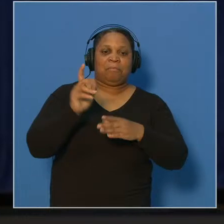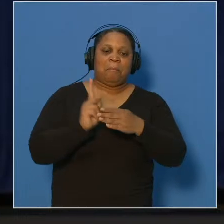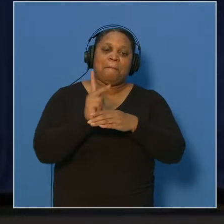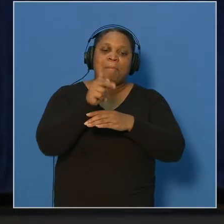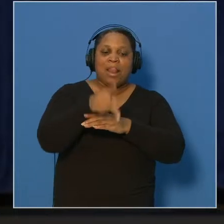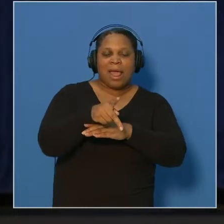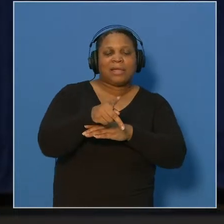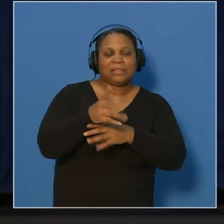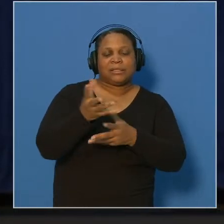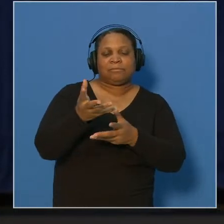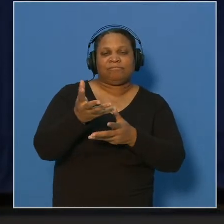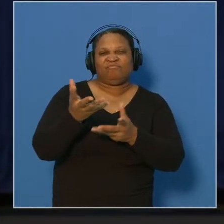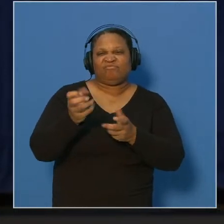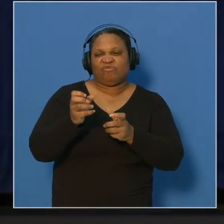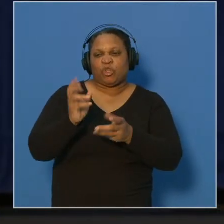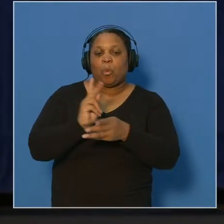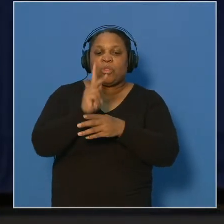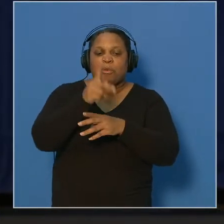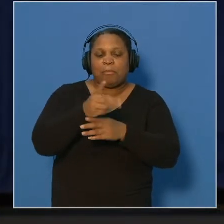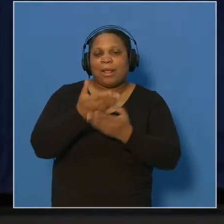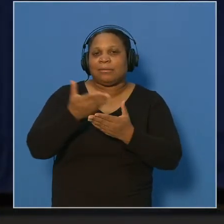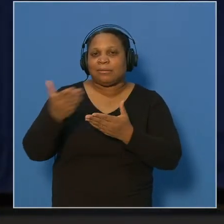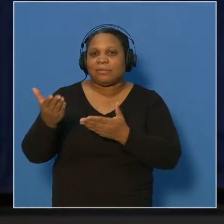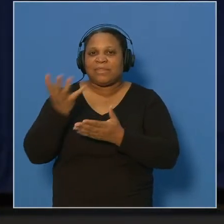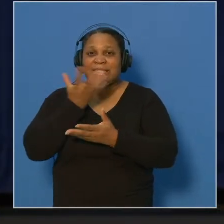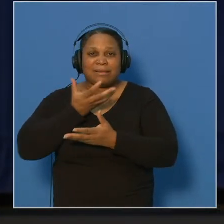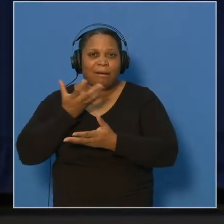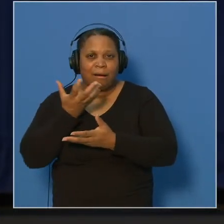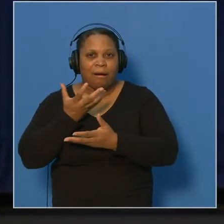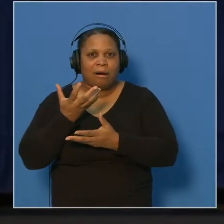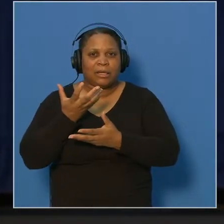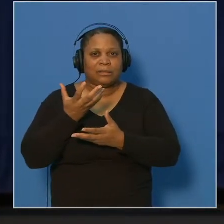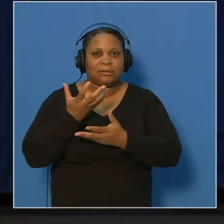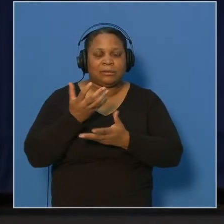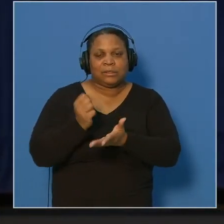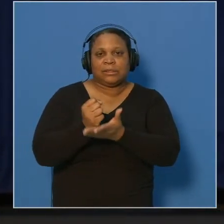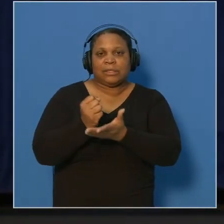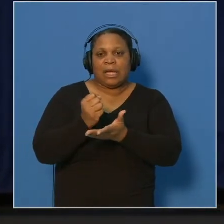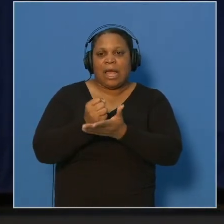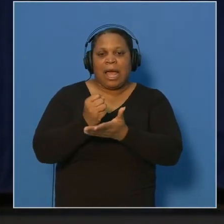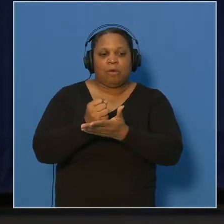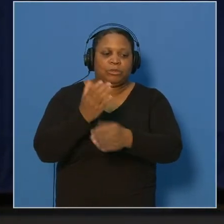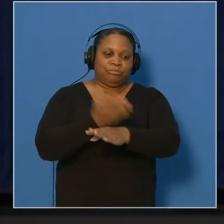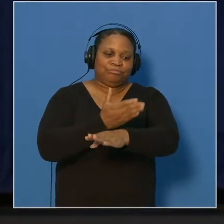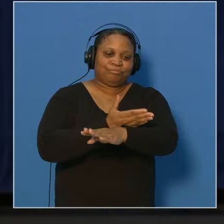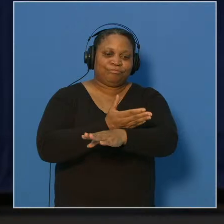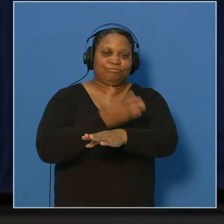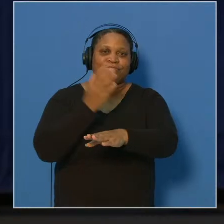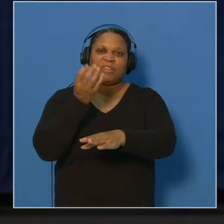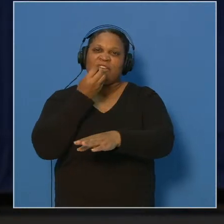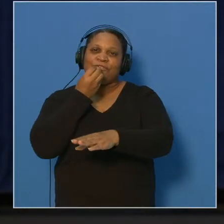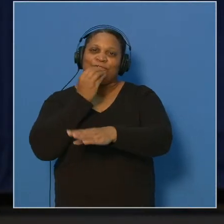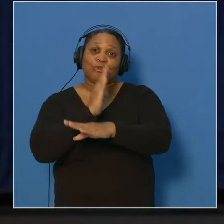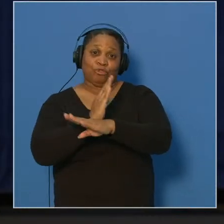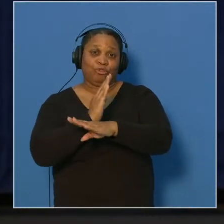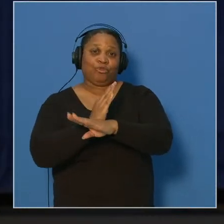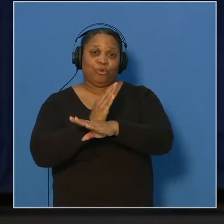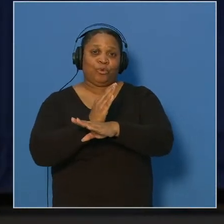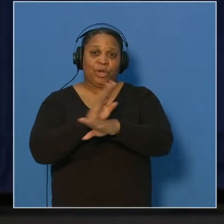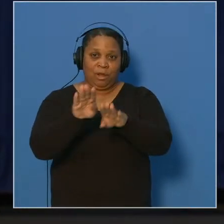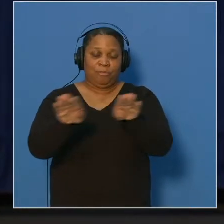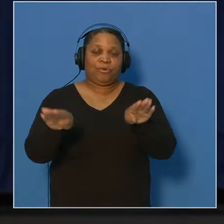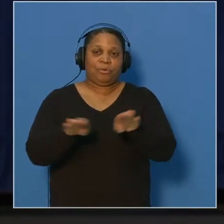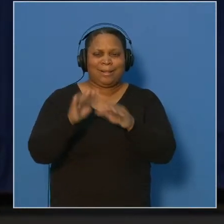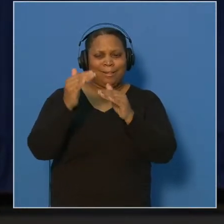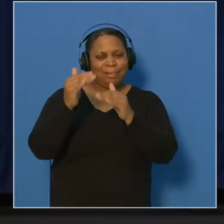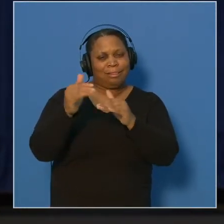want to plant some items in your garden or start, to help us to better enhance our food security in Bermuda. There will